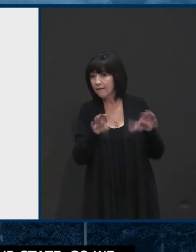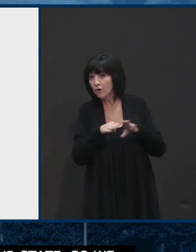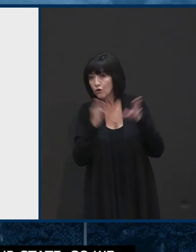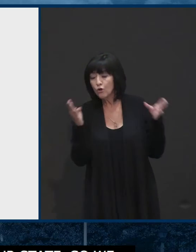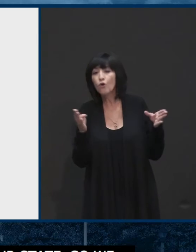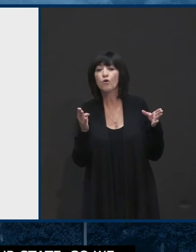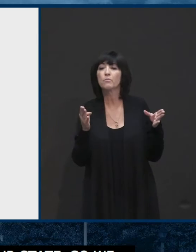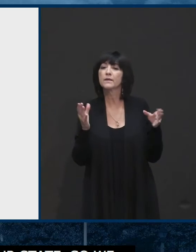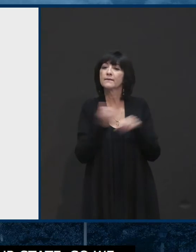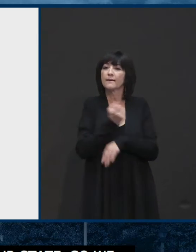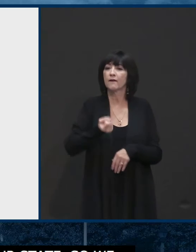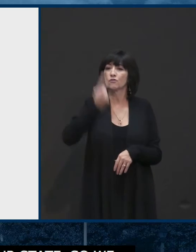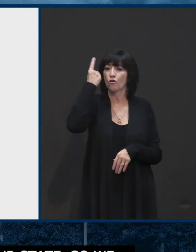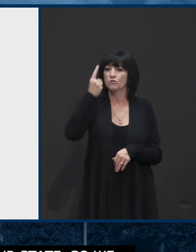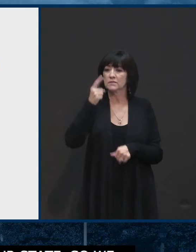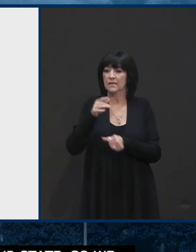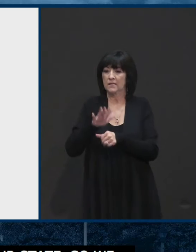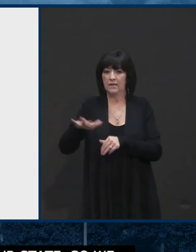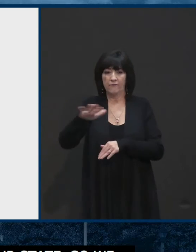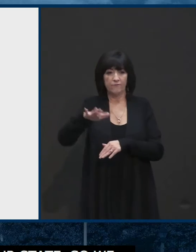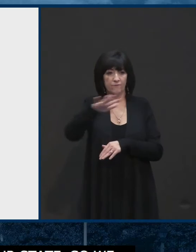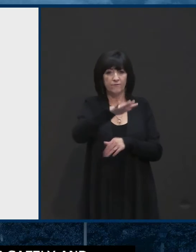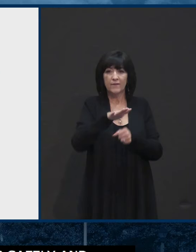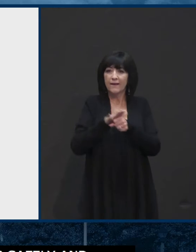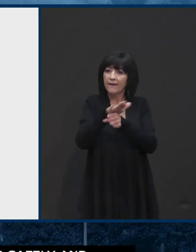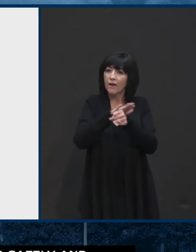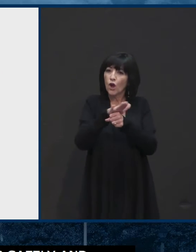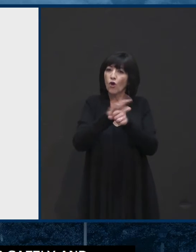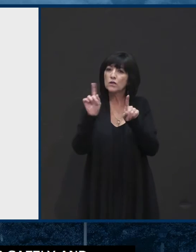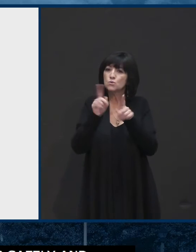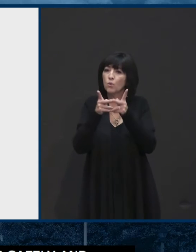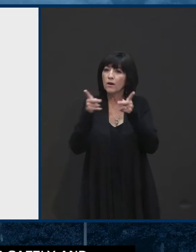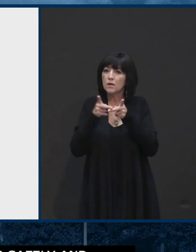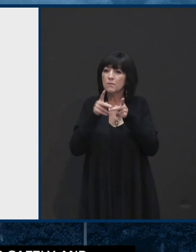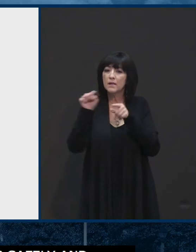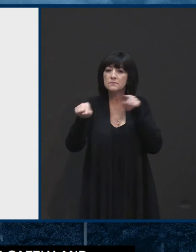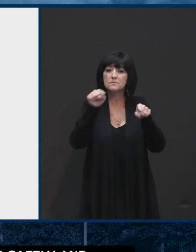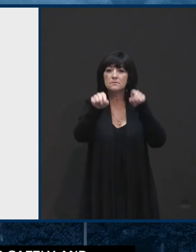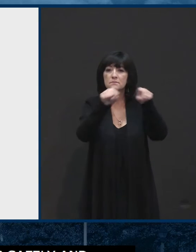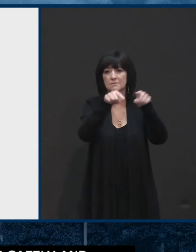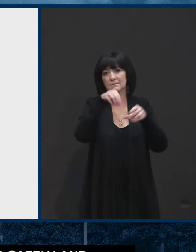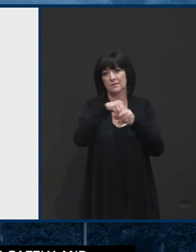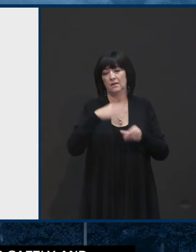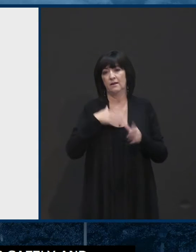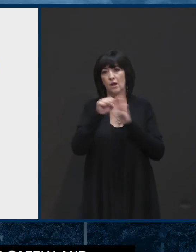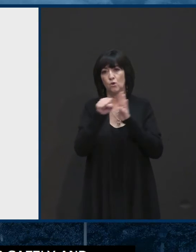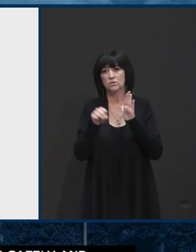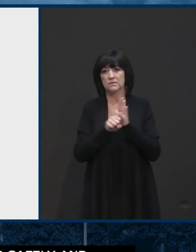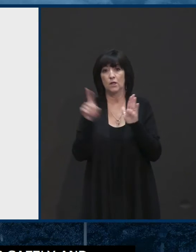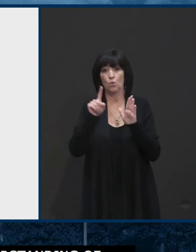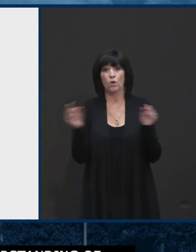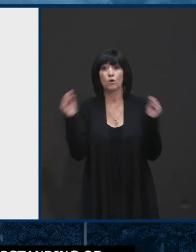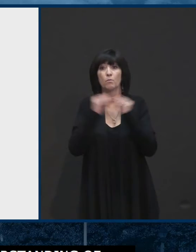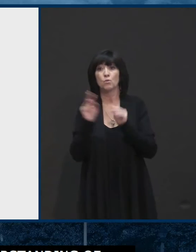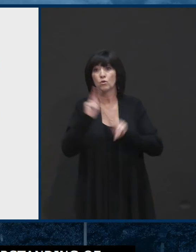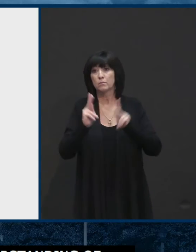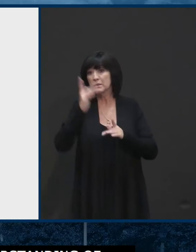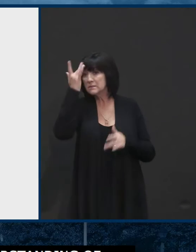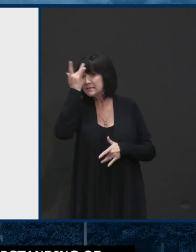that in our state that have higher levels of spread than others, and how we can all pitch